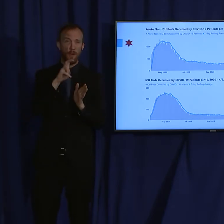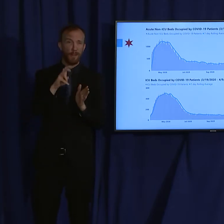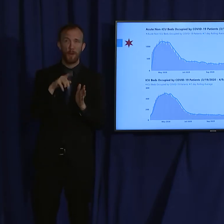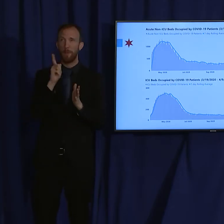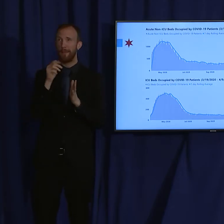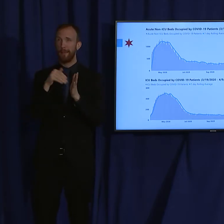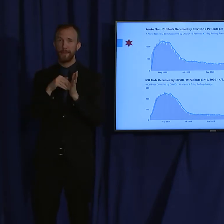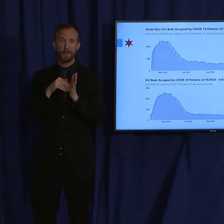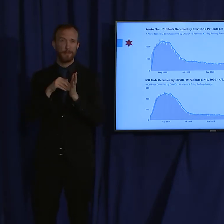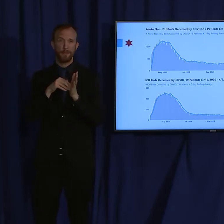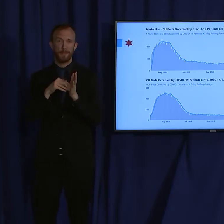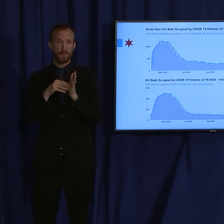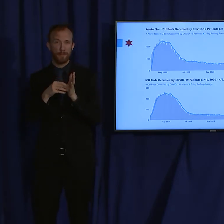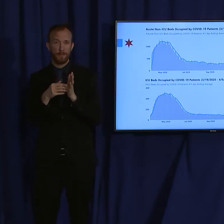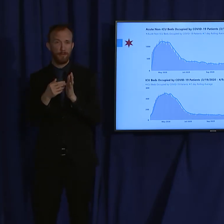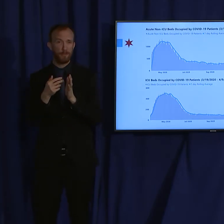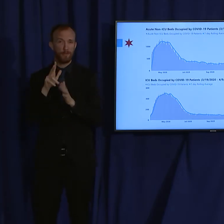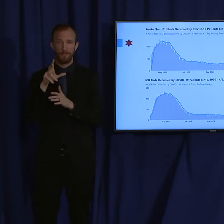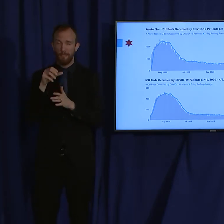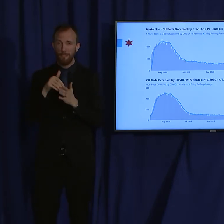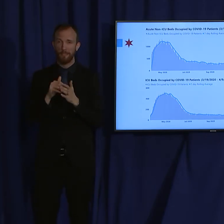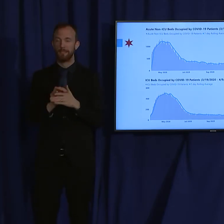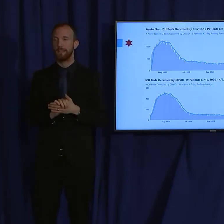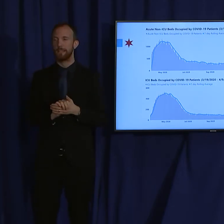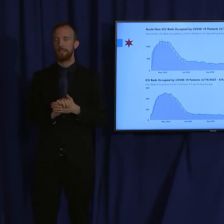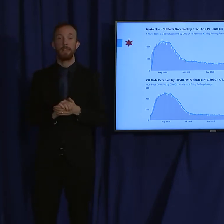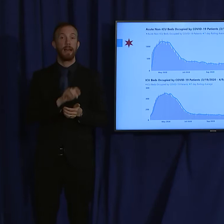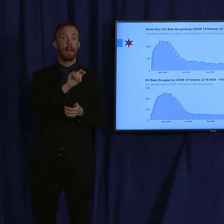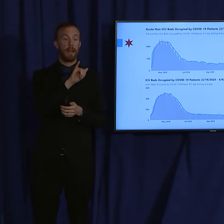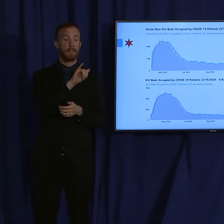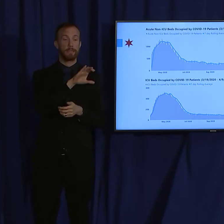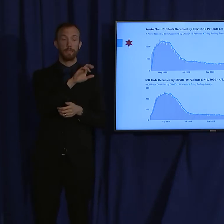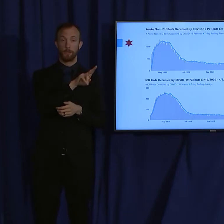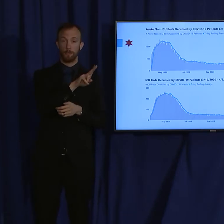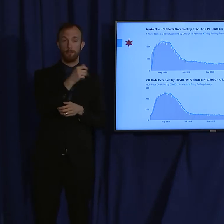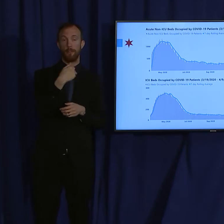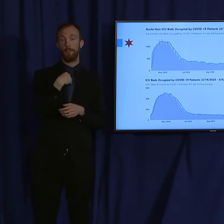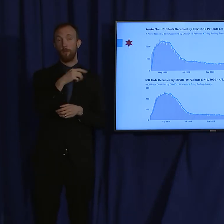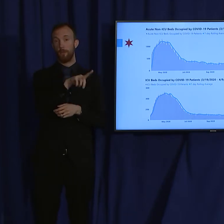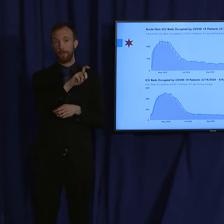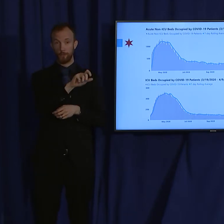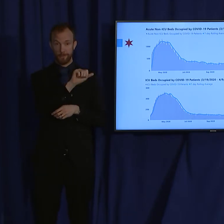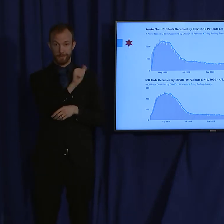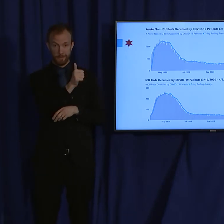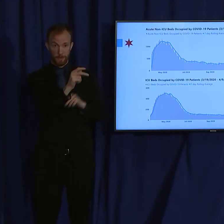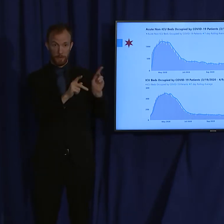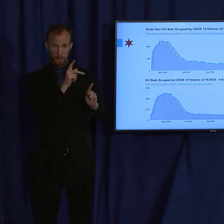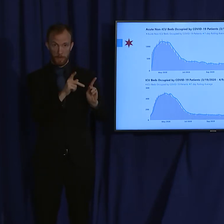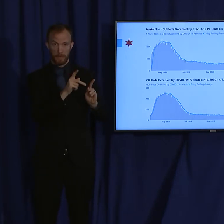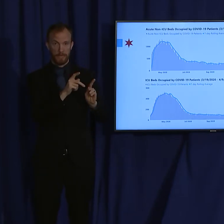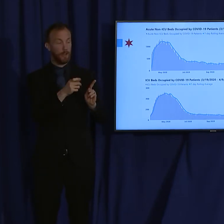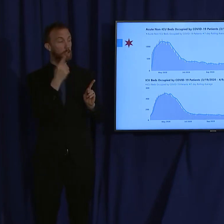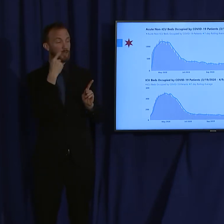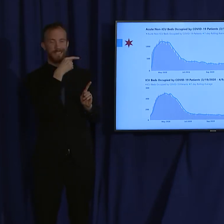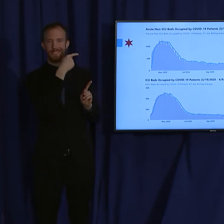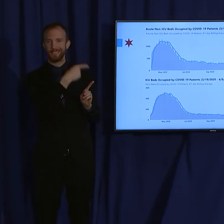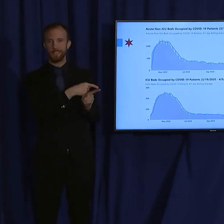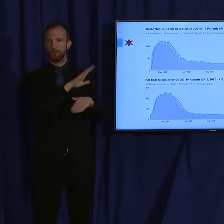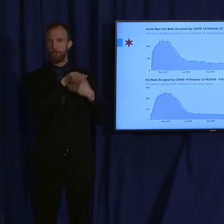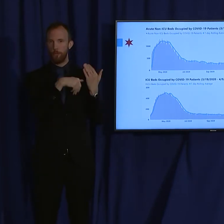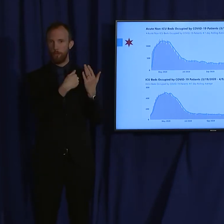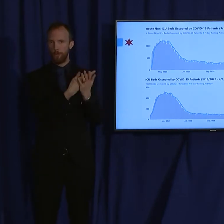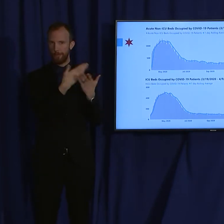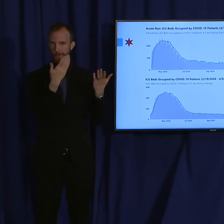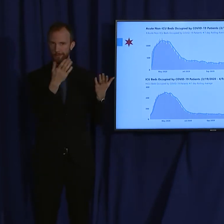got about 110 in the ICU across all Chicago hospitals. Again, on a gentle increase